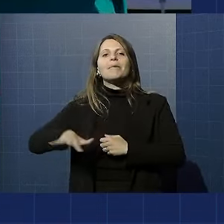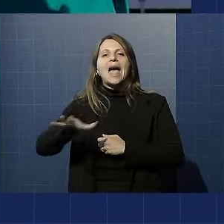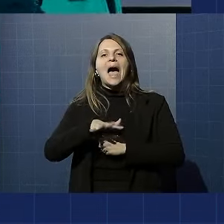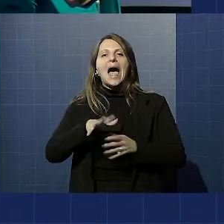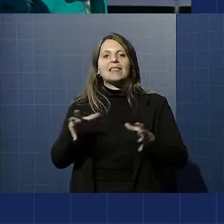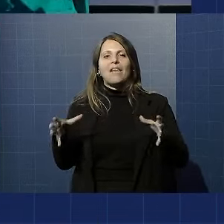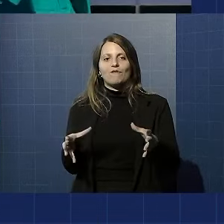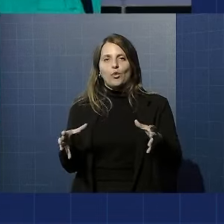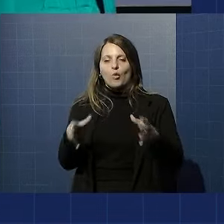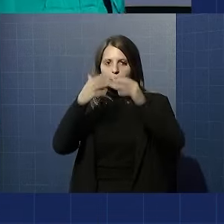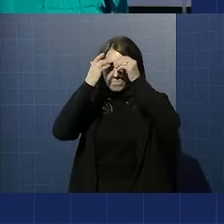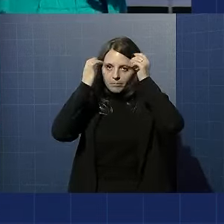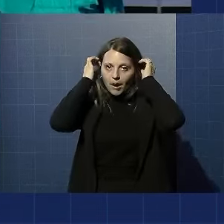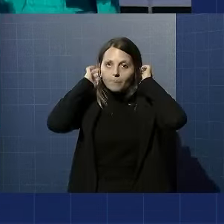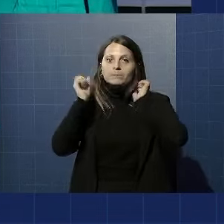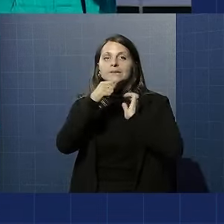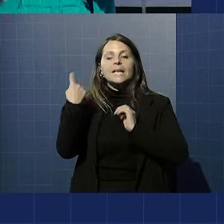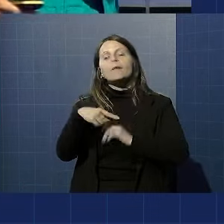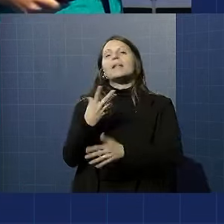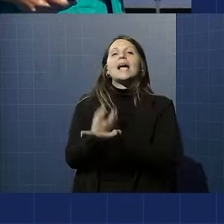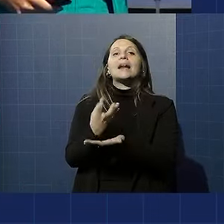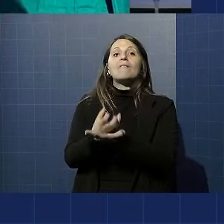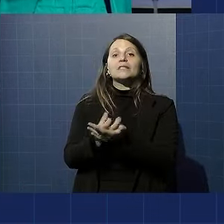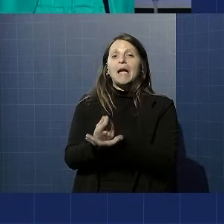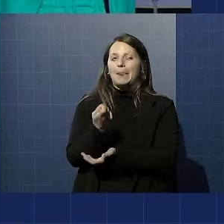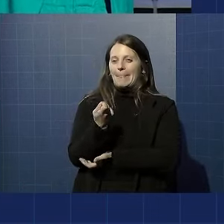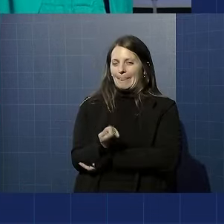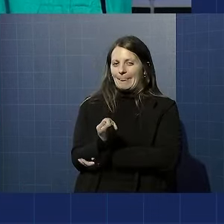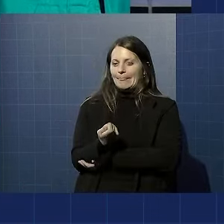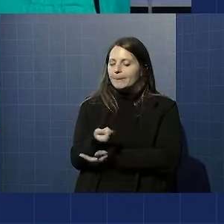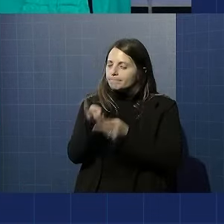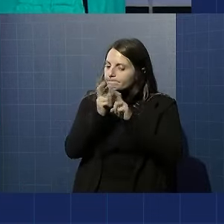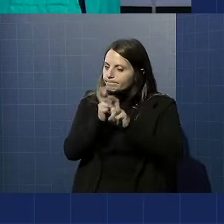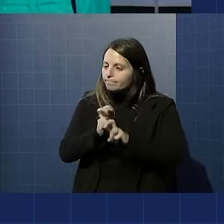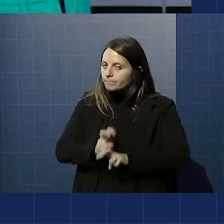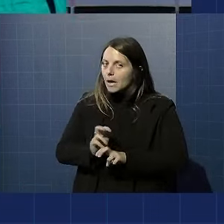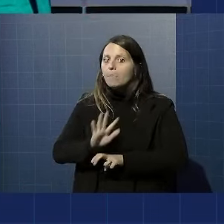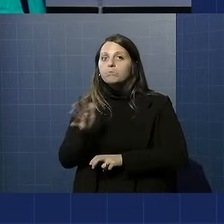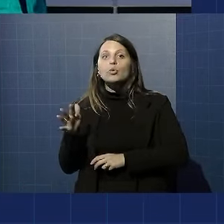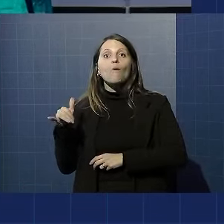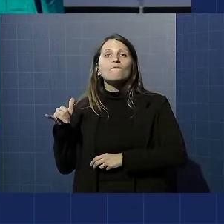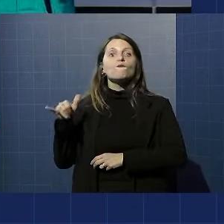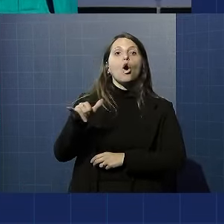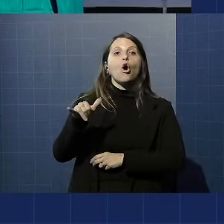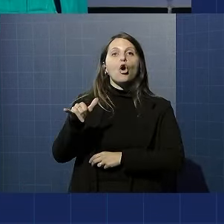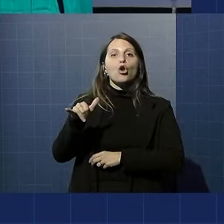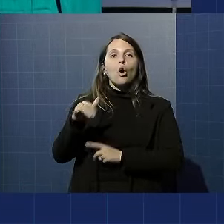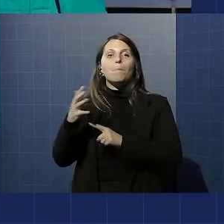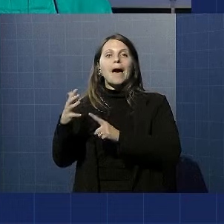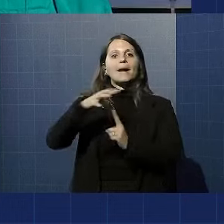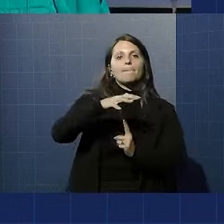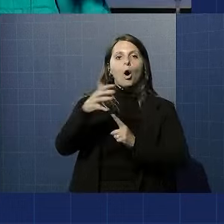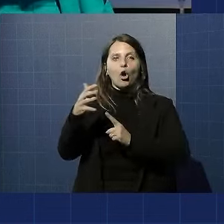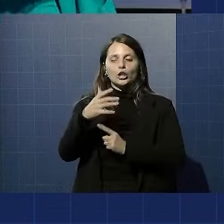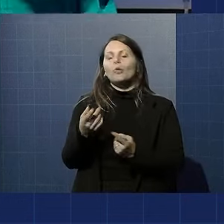is parabolic flights. And I don't know if you've heard about it, but just very briefly, we use a normal plane, and I will show you a video later. It